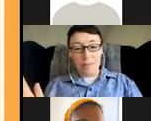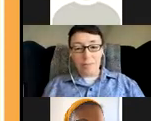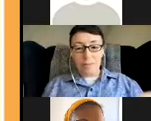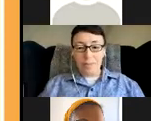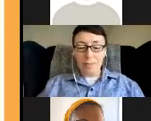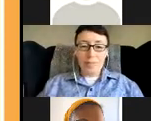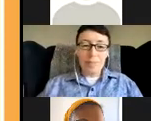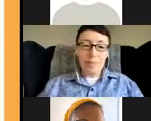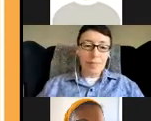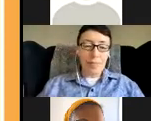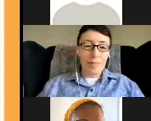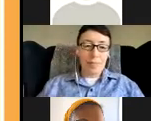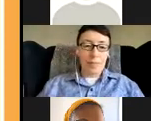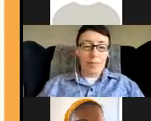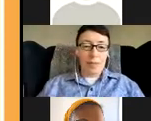families.